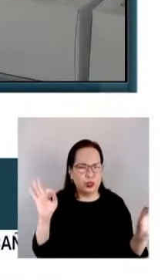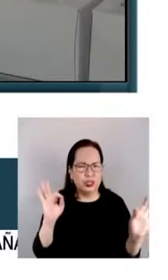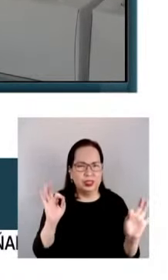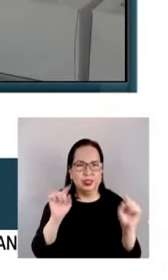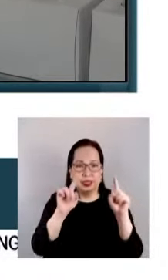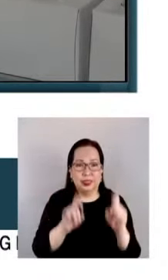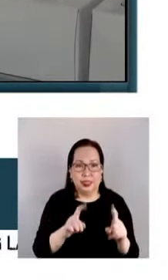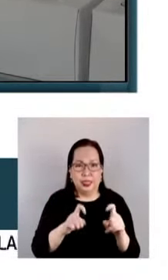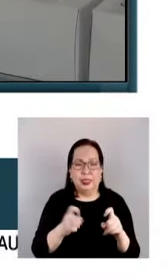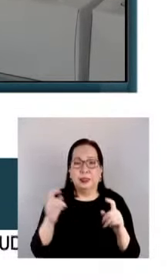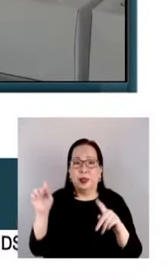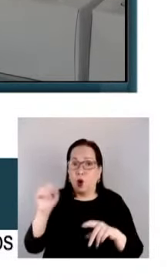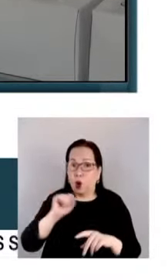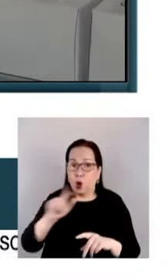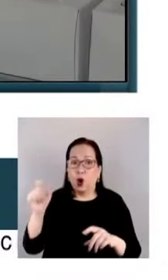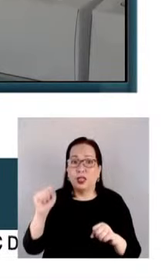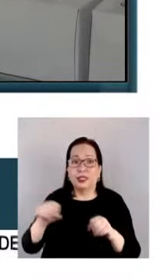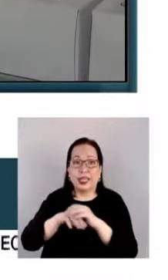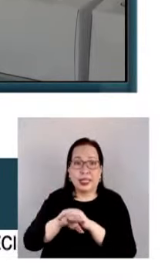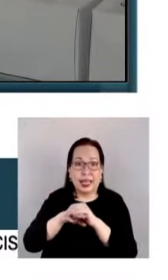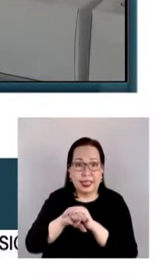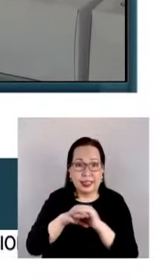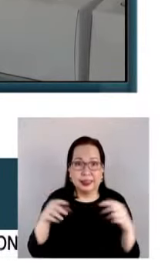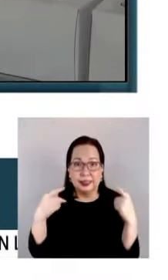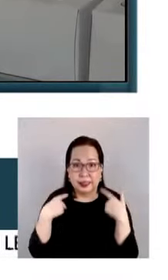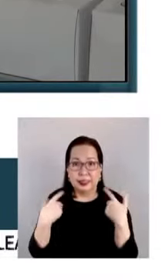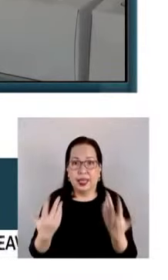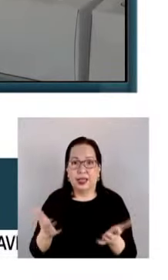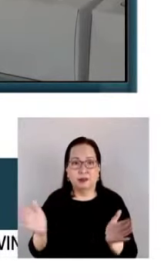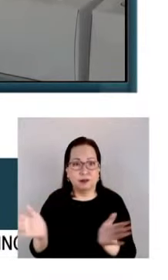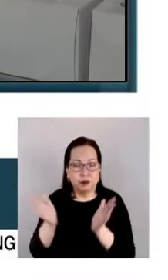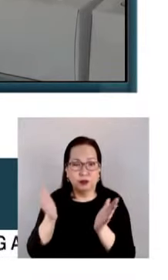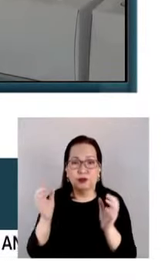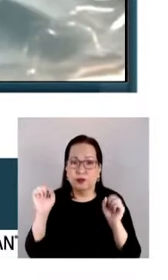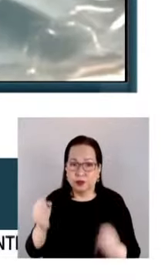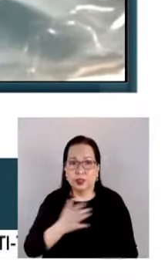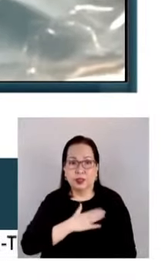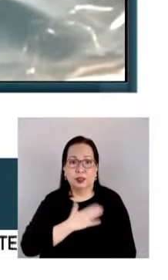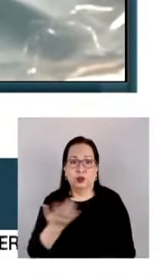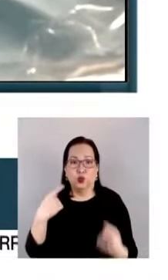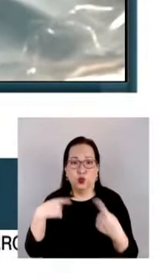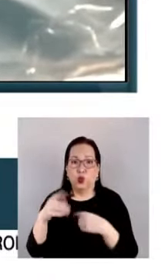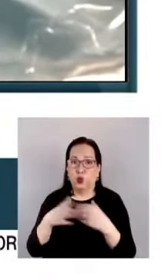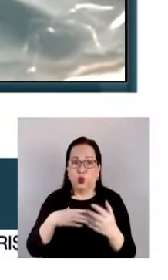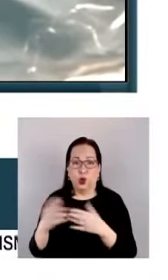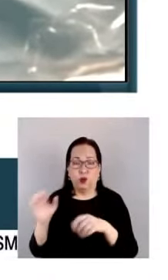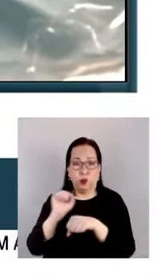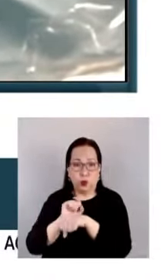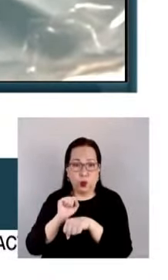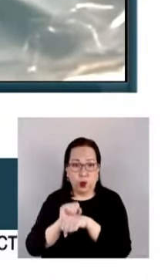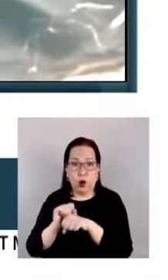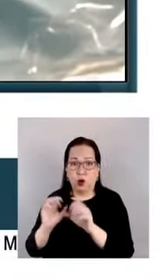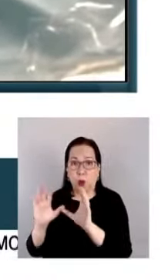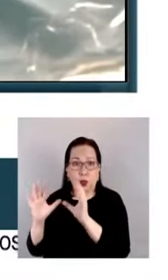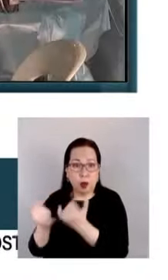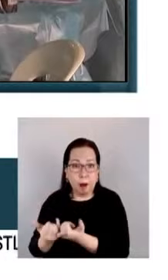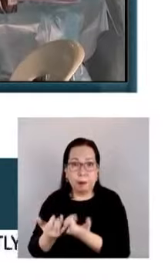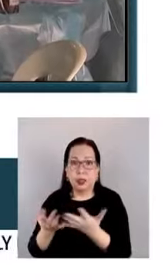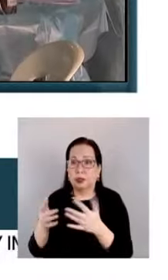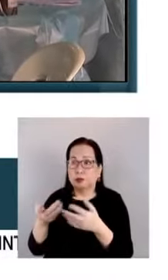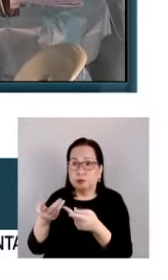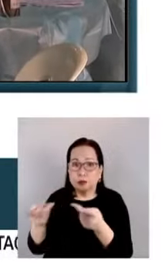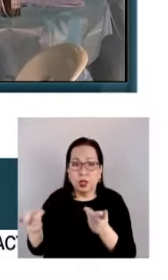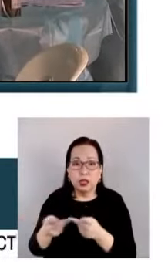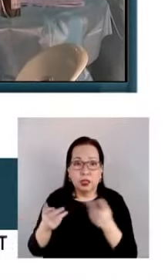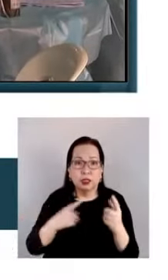is encouraged to get the test, like in the workplace or even in areas where you will be